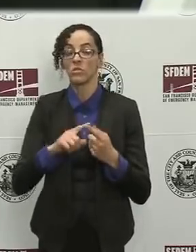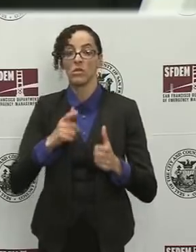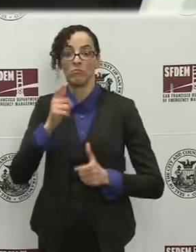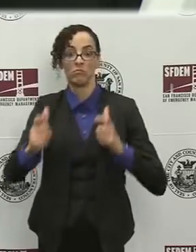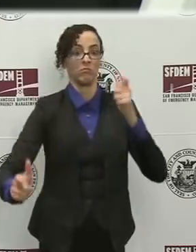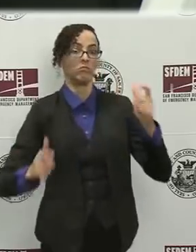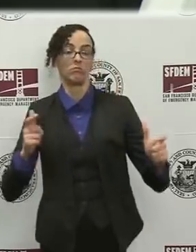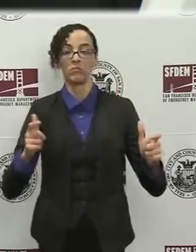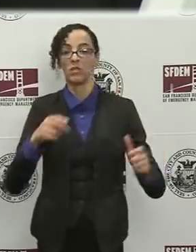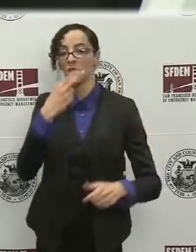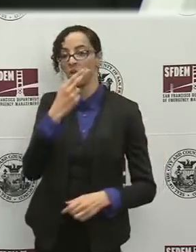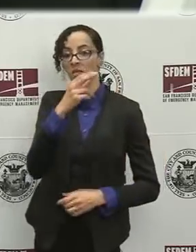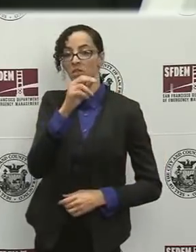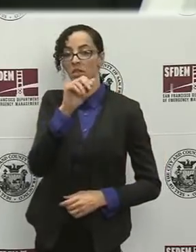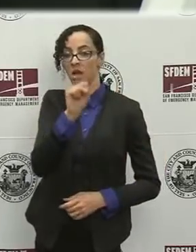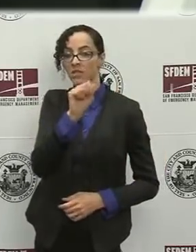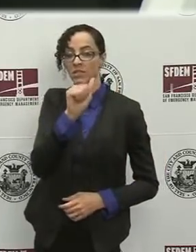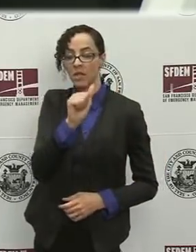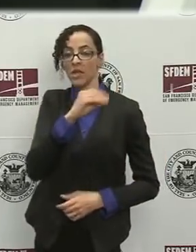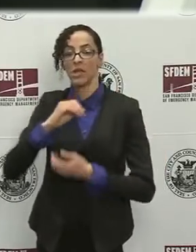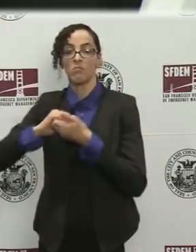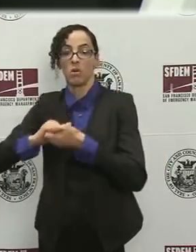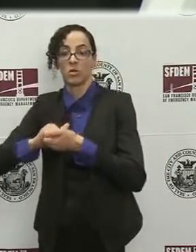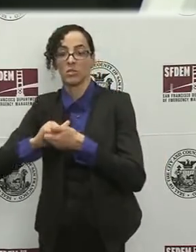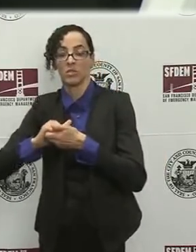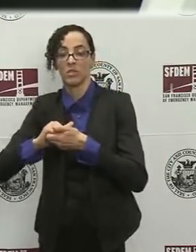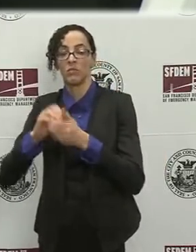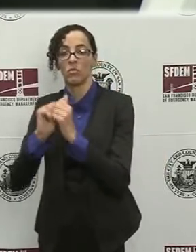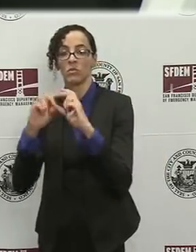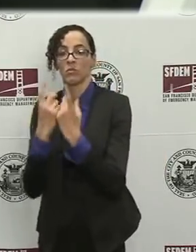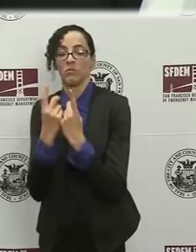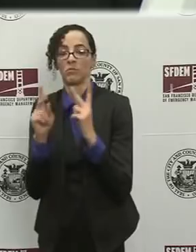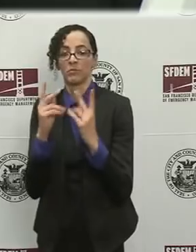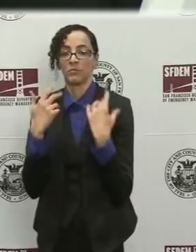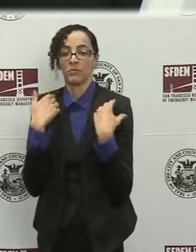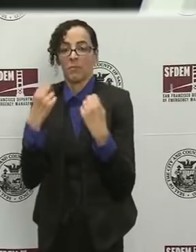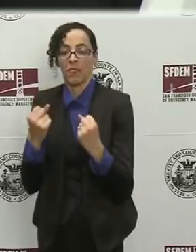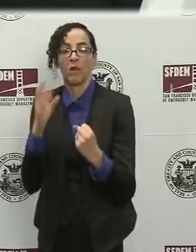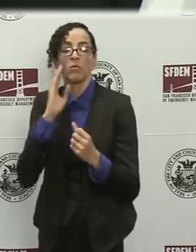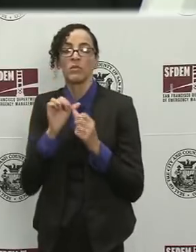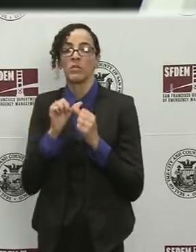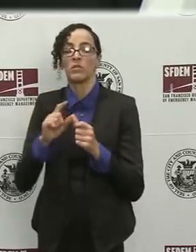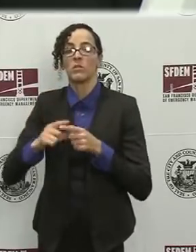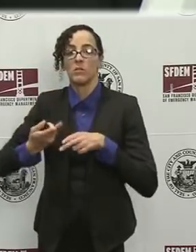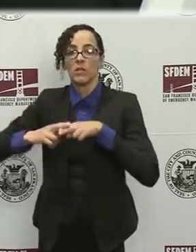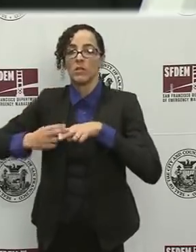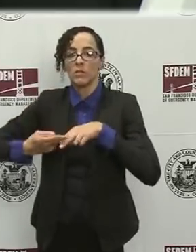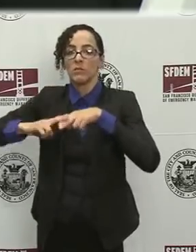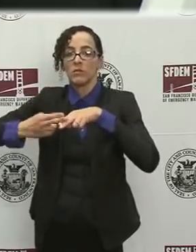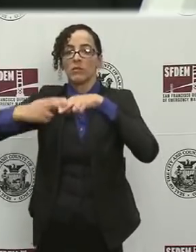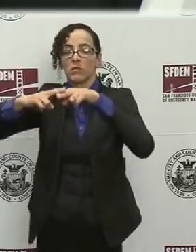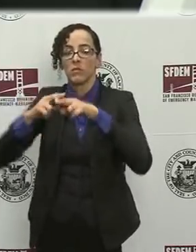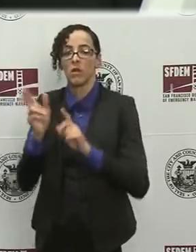HSA, plans to continue to expand the use of hotel rooms for shelter in place for people experiencing